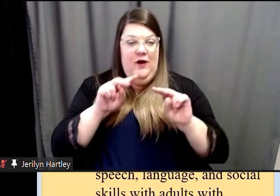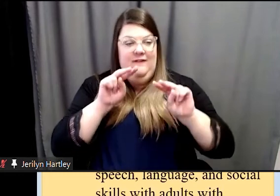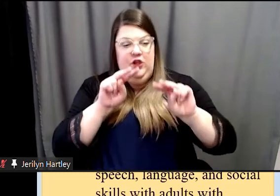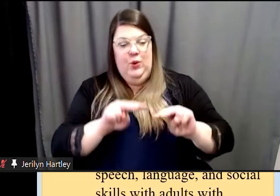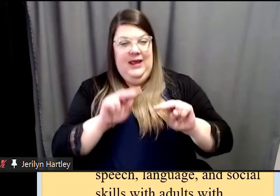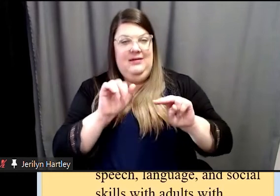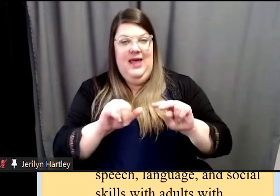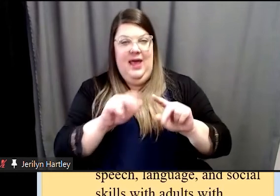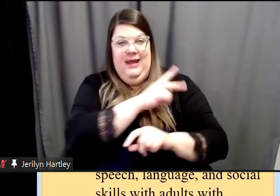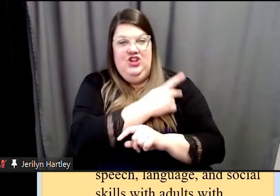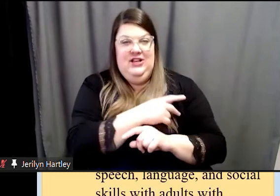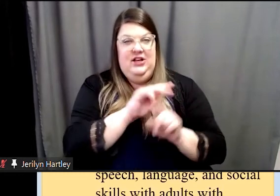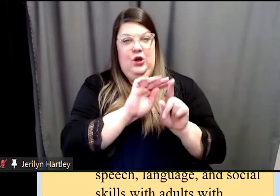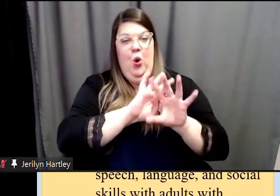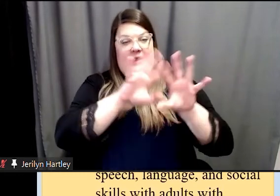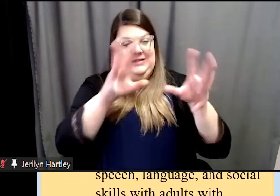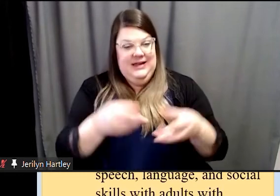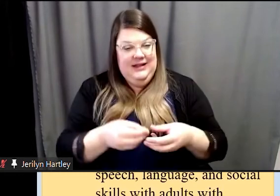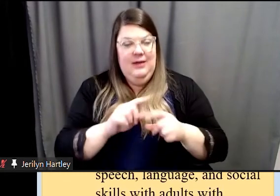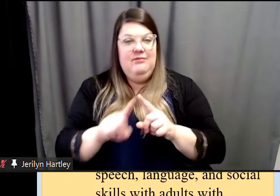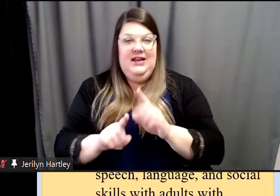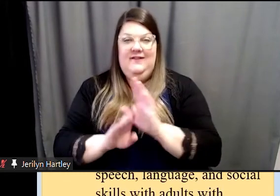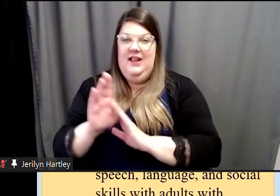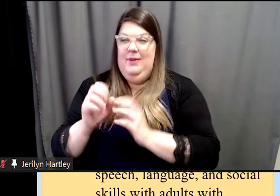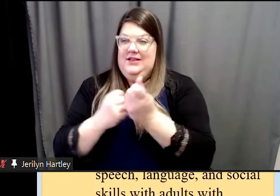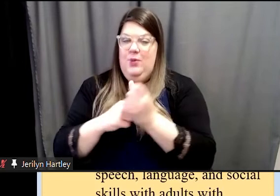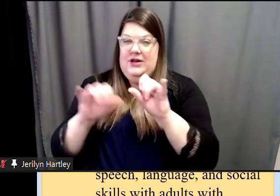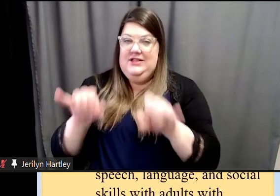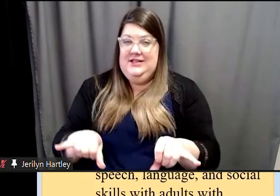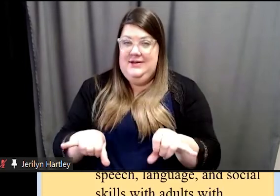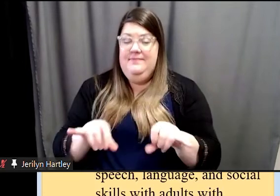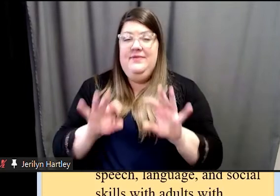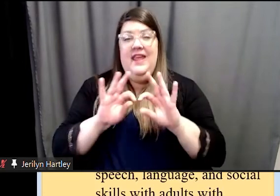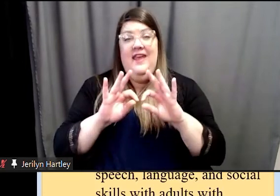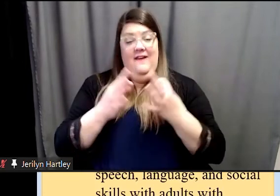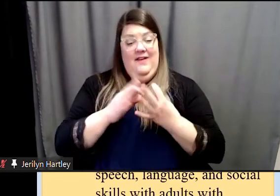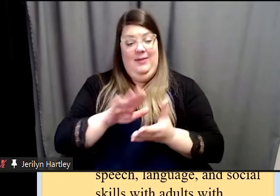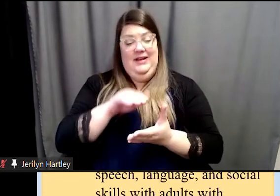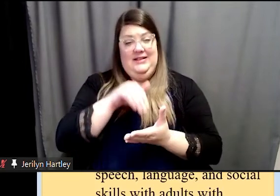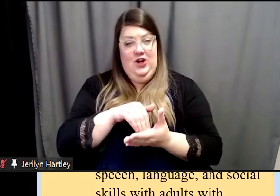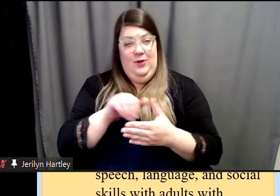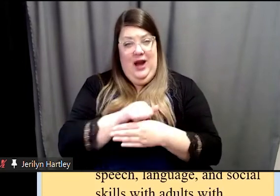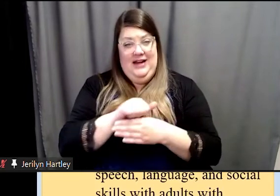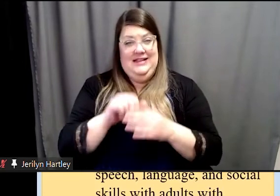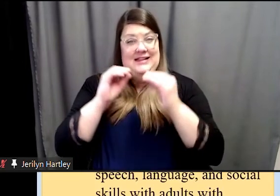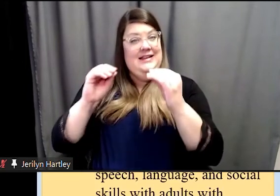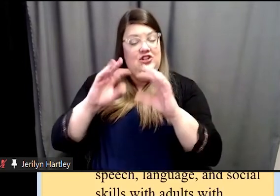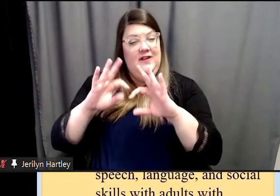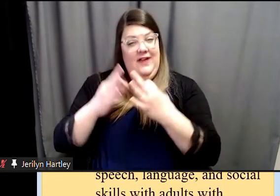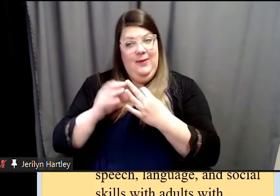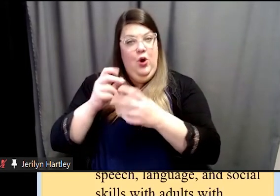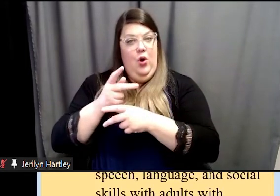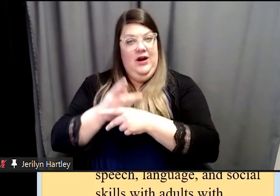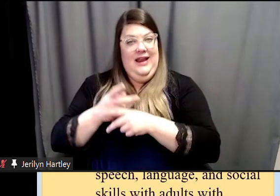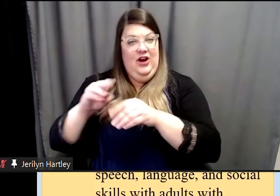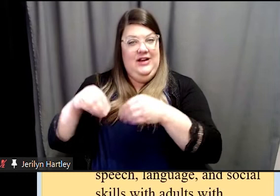developing a support system. And I found that family-centered practice and teaching the family or caretaker to